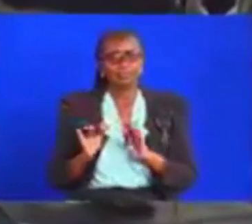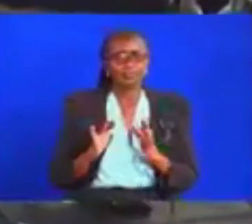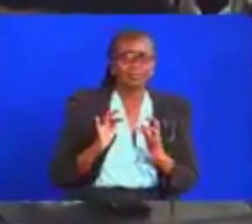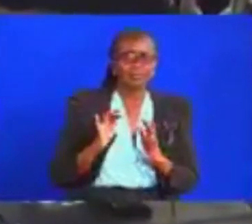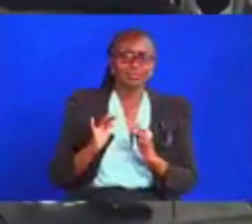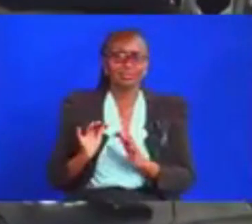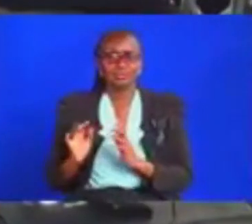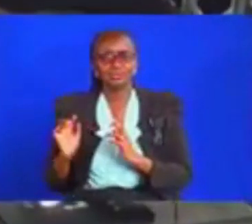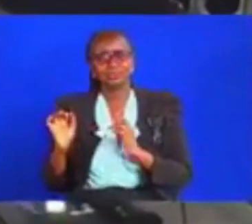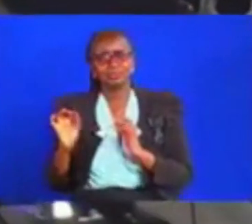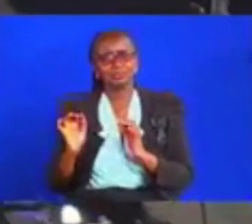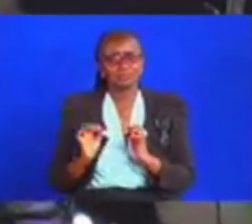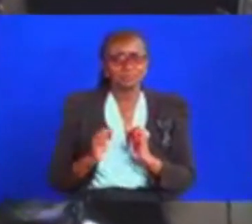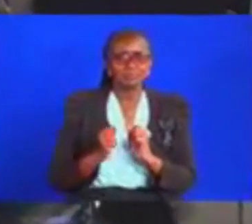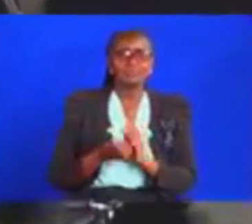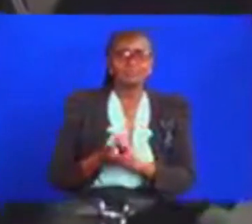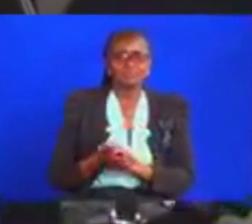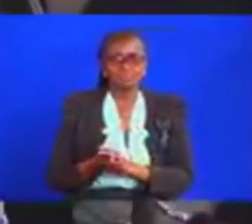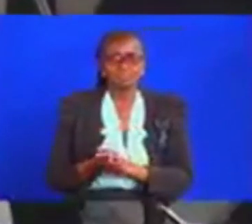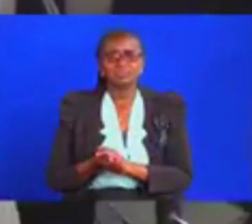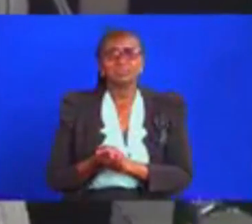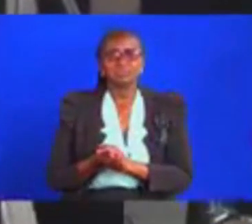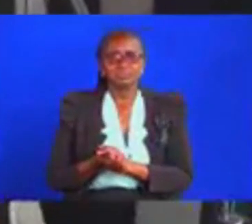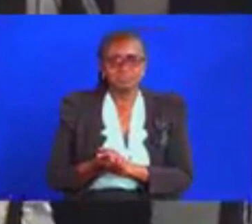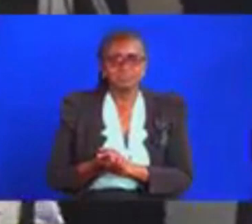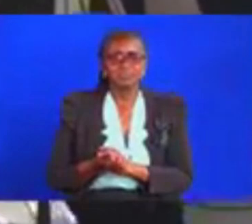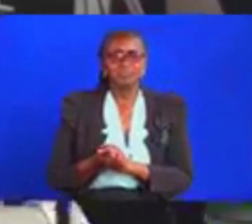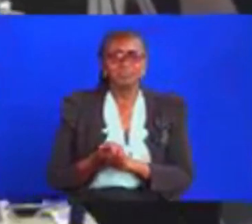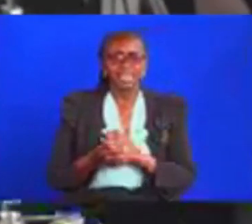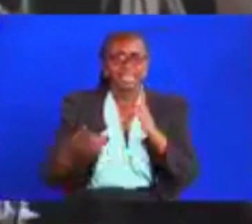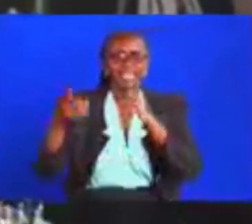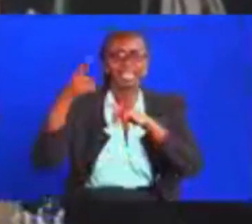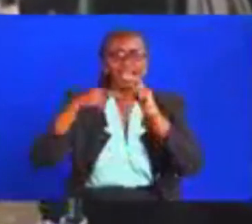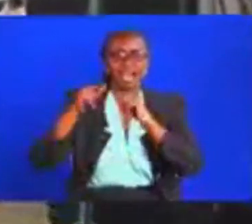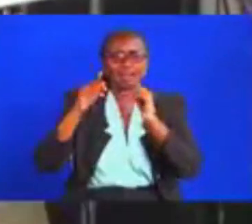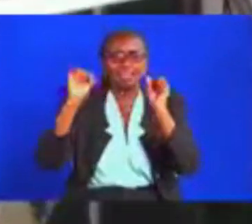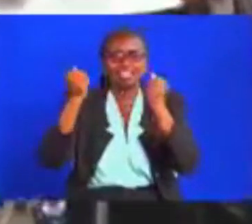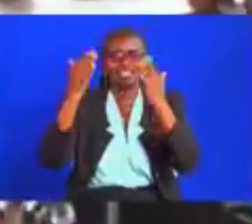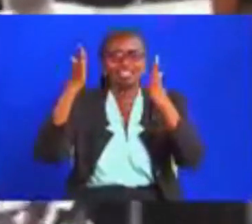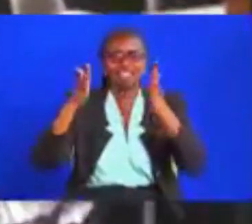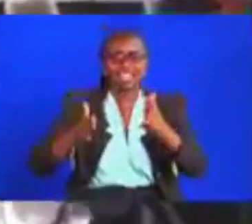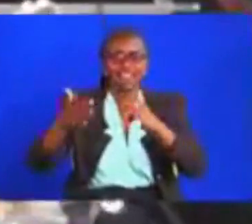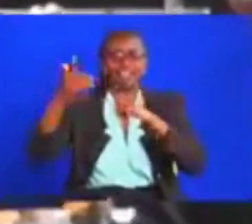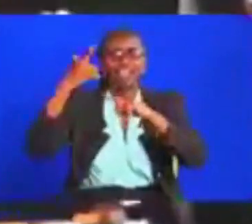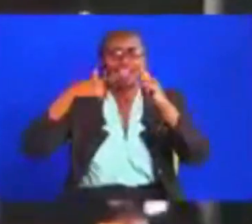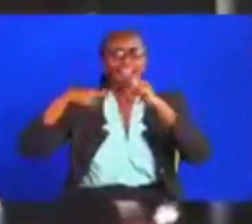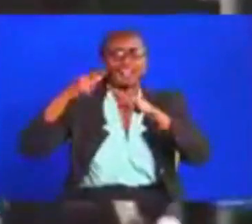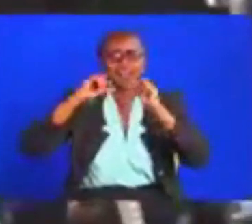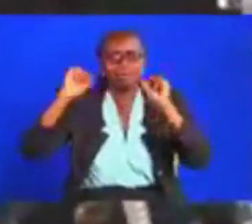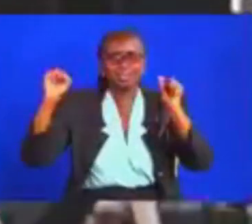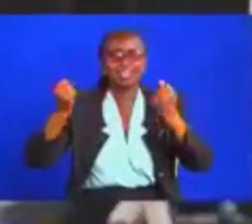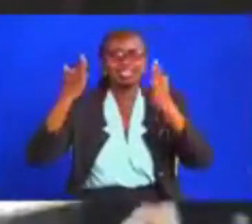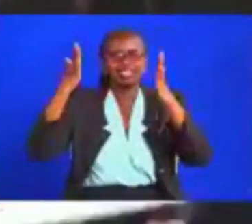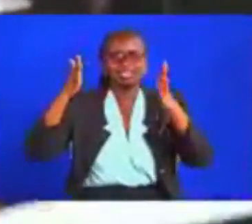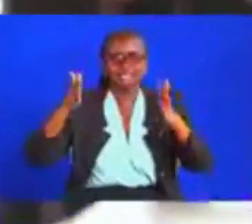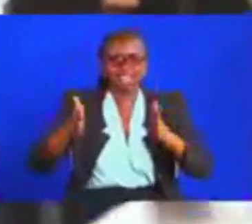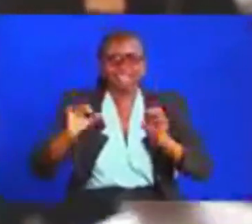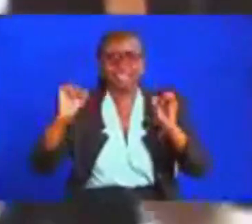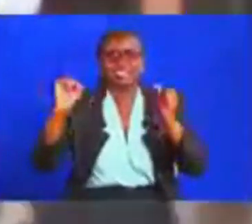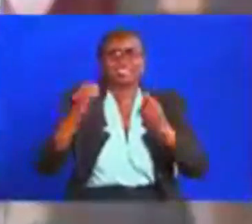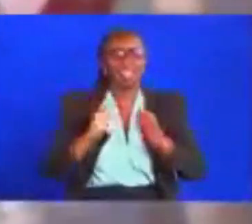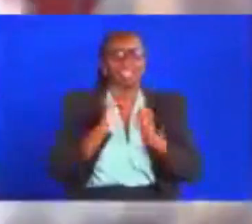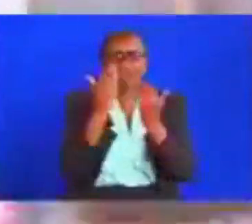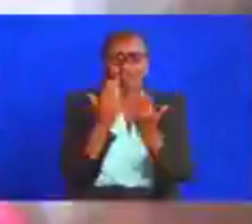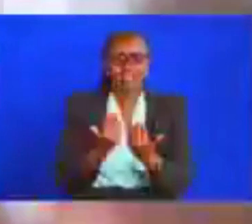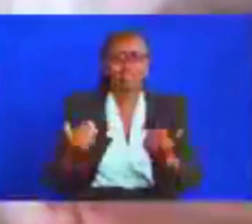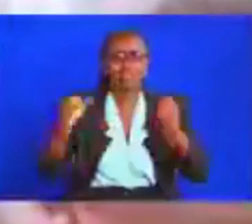Maranatha, come again as Savior. Come again as Savior. Save our children,